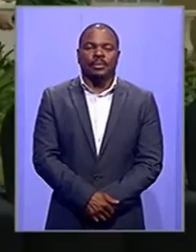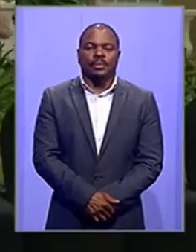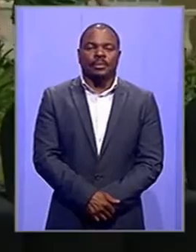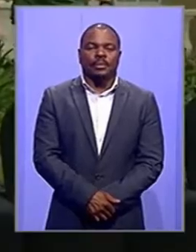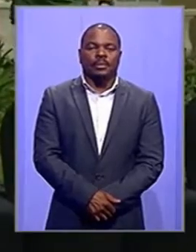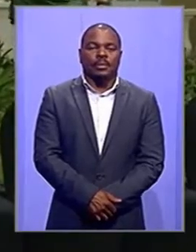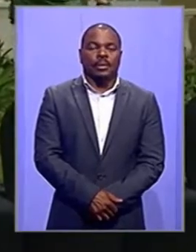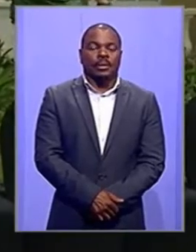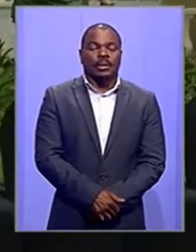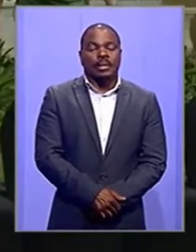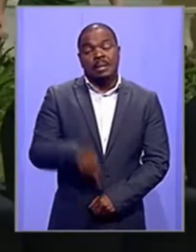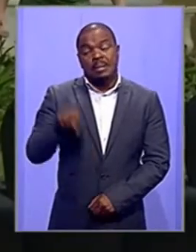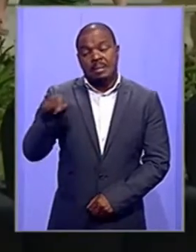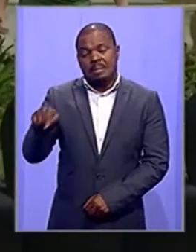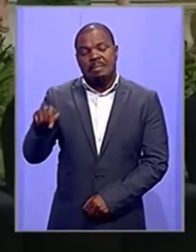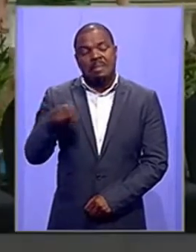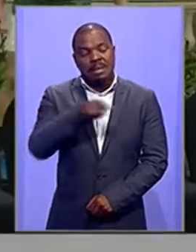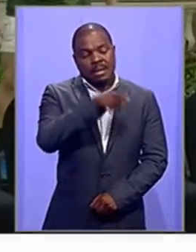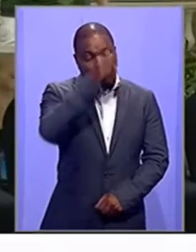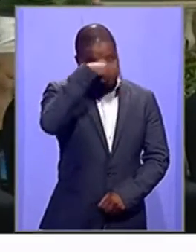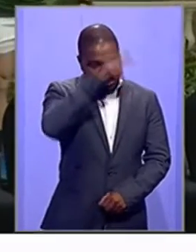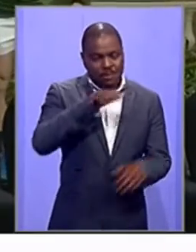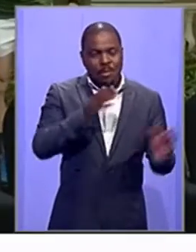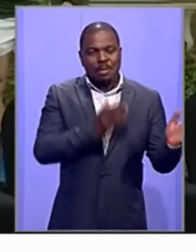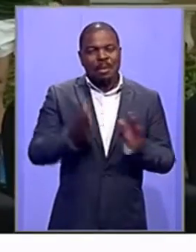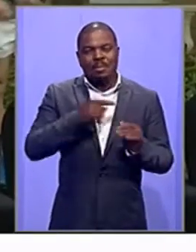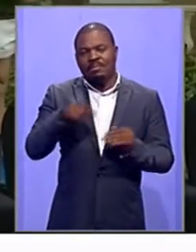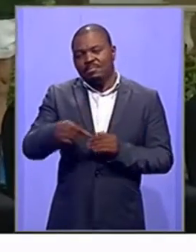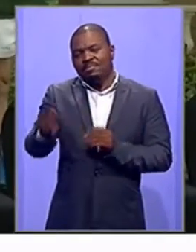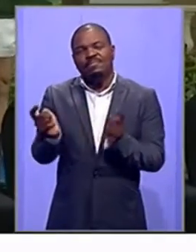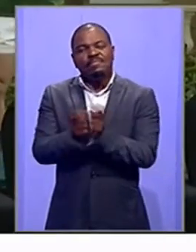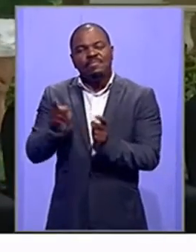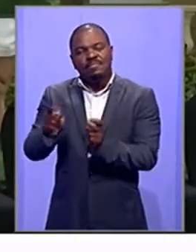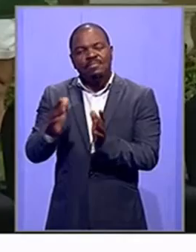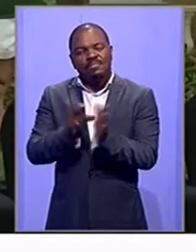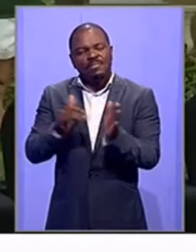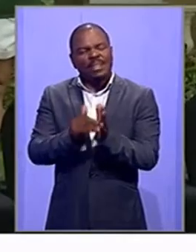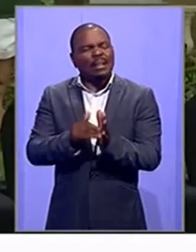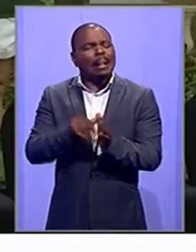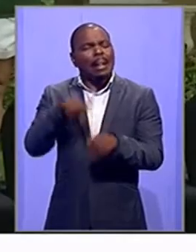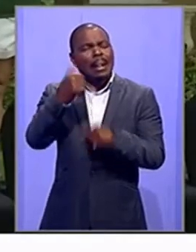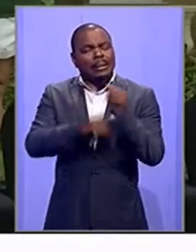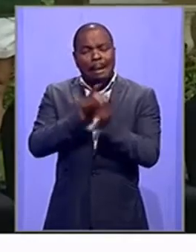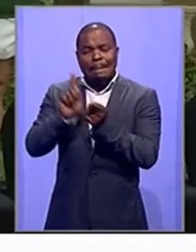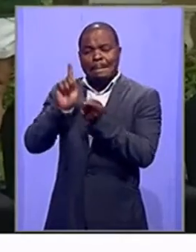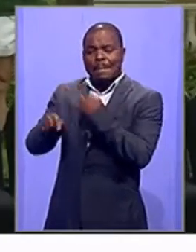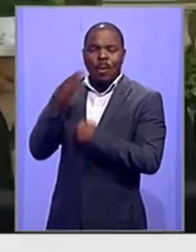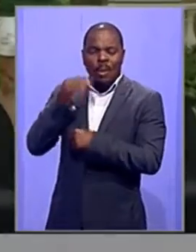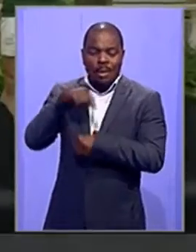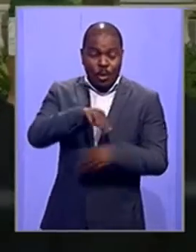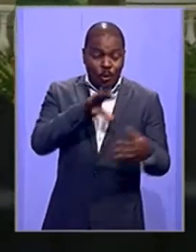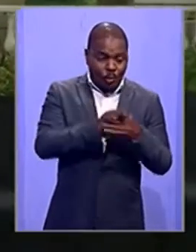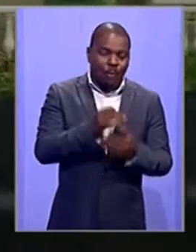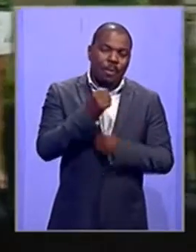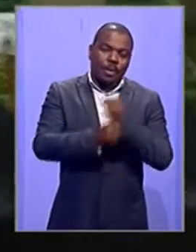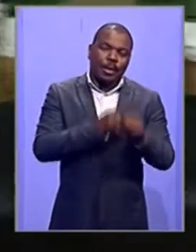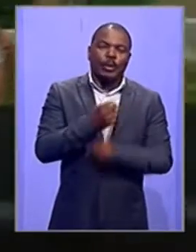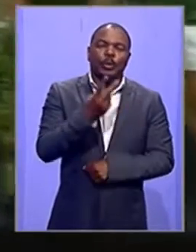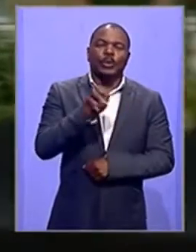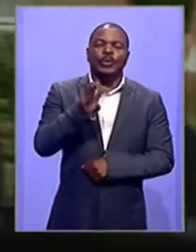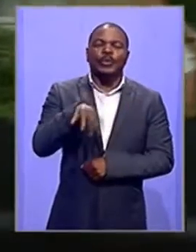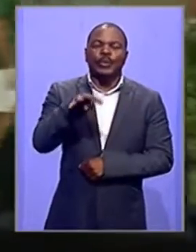Springboks di itukisetsa papadi le All Blacks, mme papadi ya ho qetela di-Boks di hlotseng All Black lapeng e ne ile ka 2014. Dipapadi